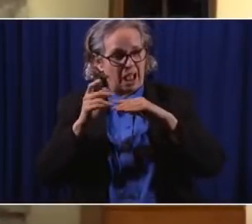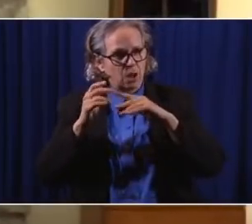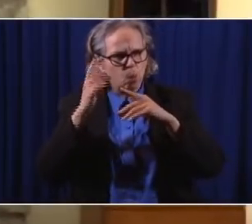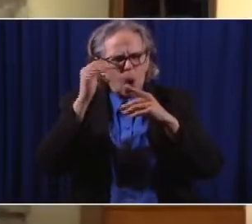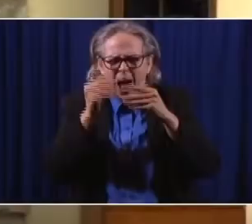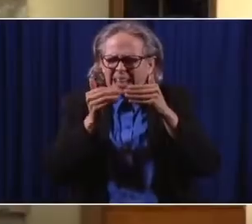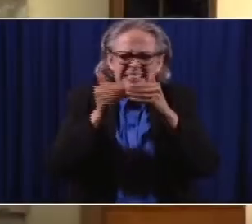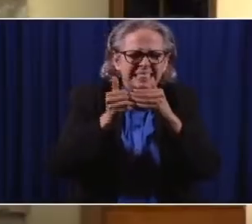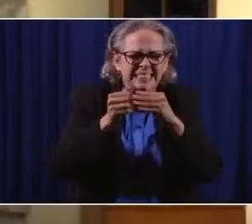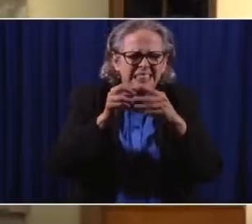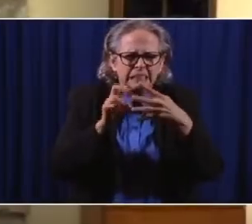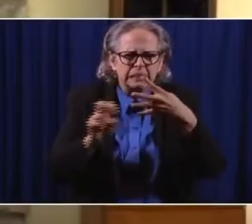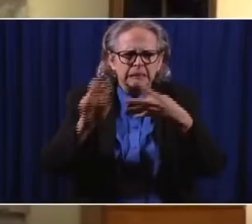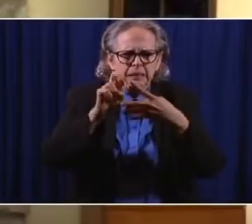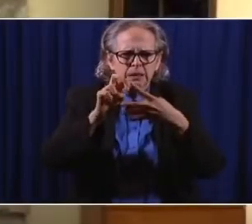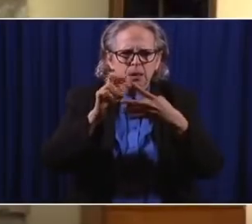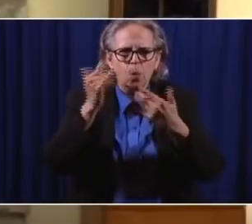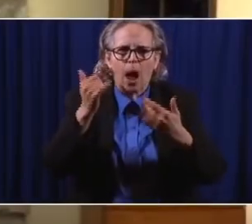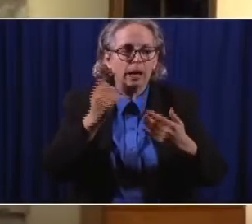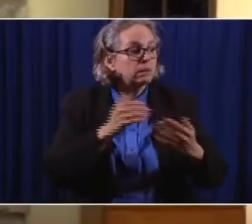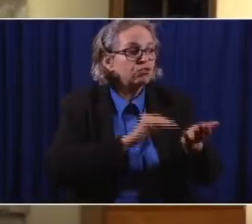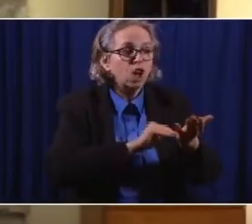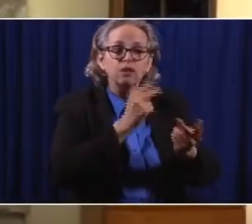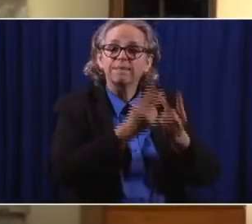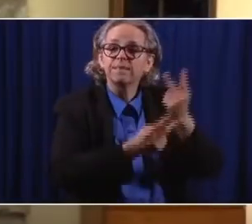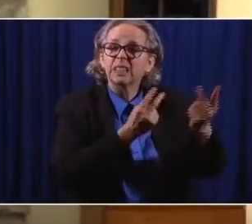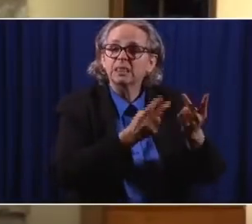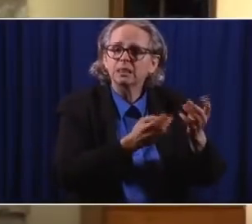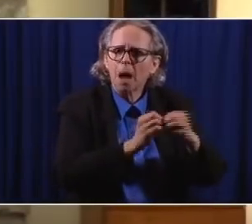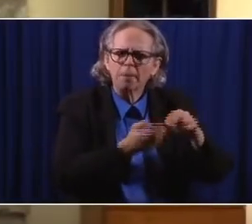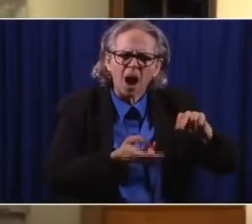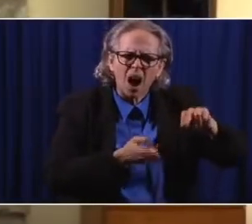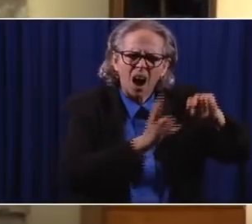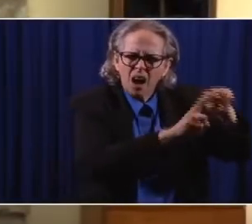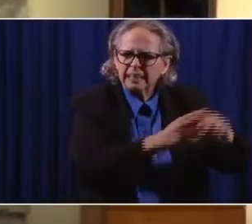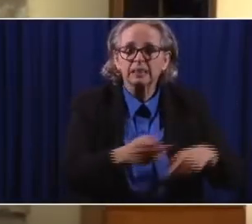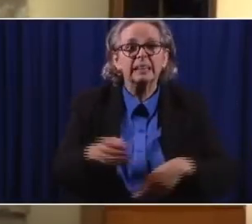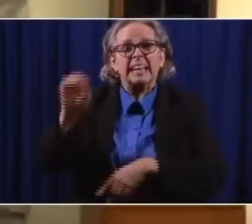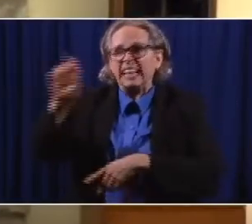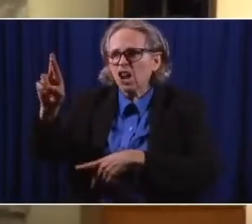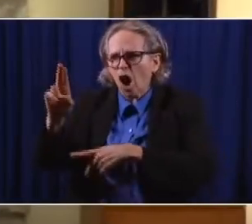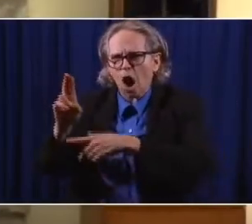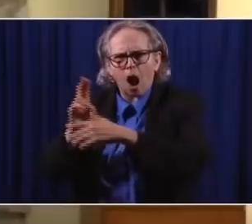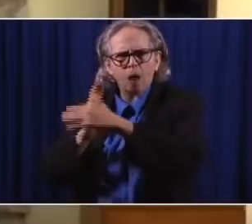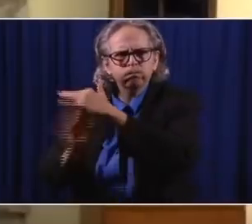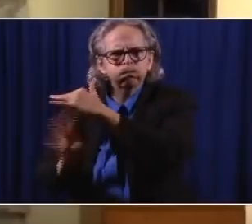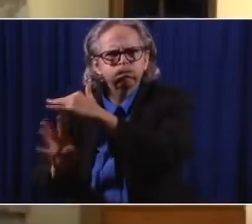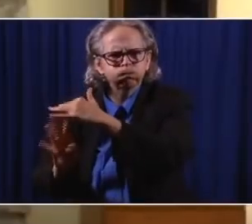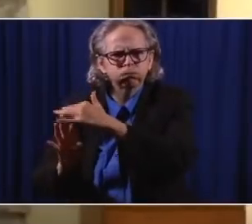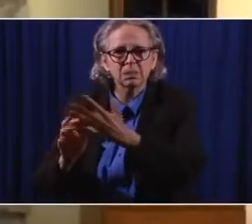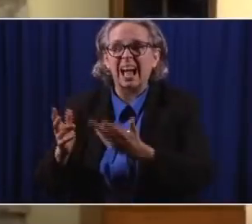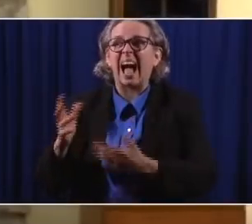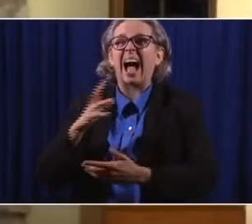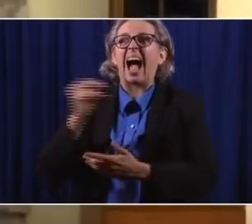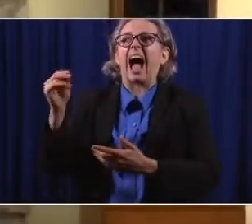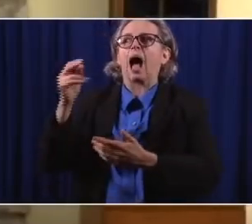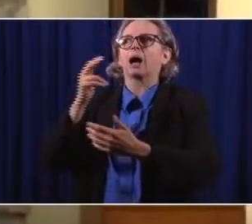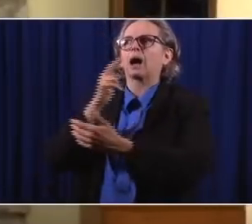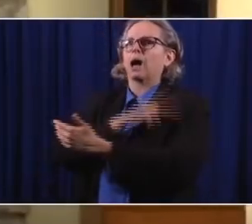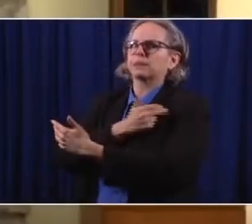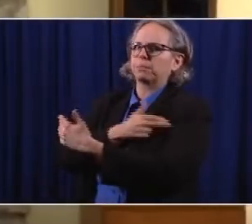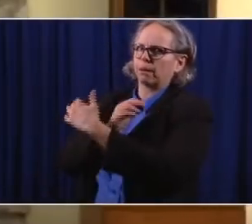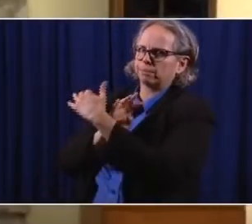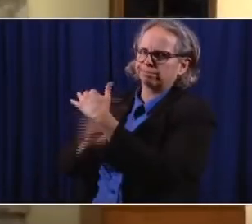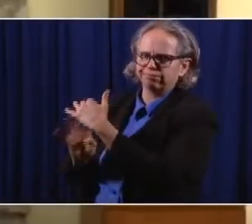outpatient visits, sustained increase in hospitalizations, sustained increase in emergency department visits. They returned to the watch list